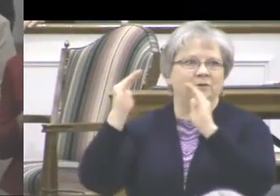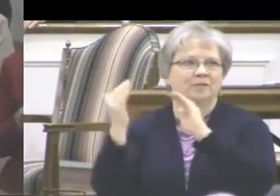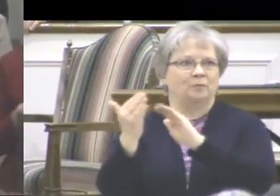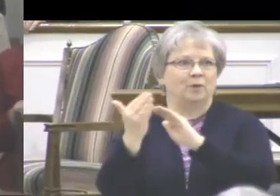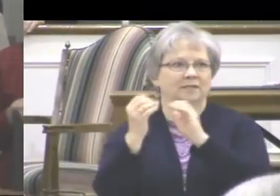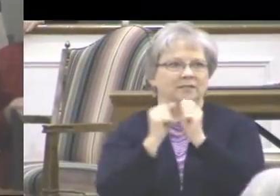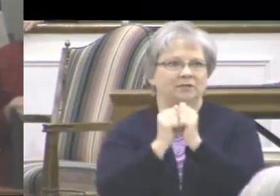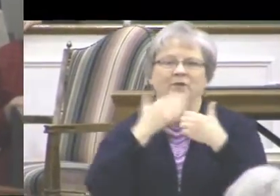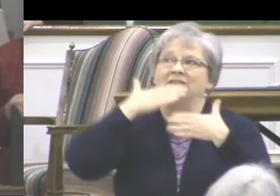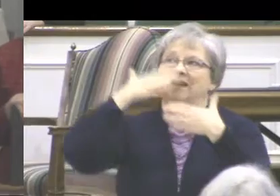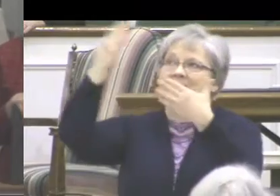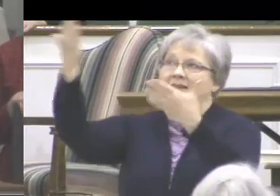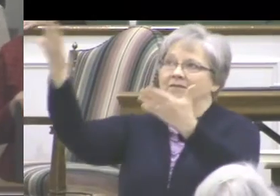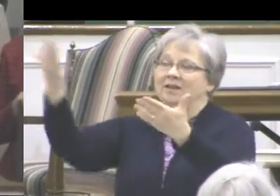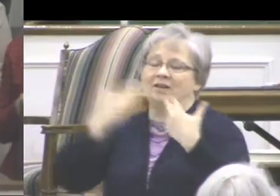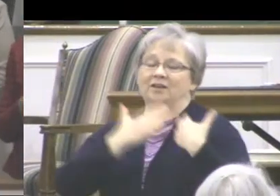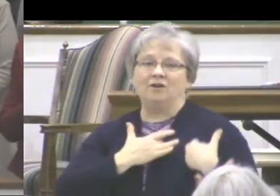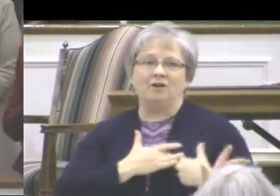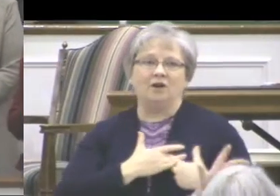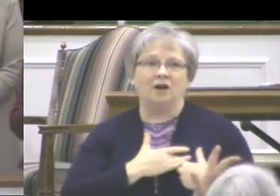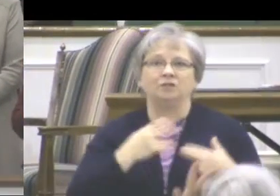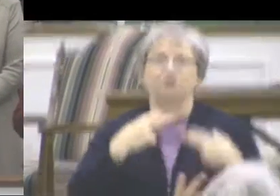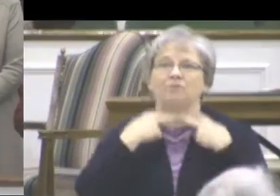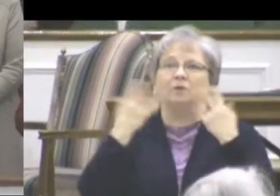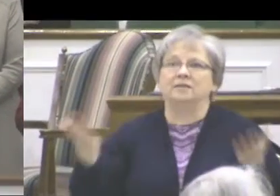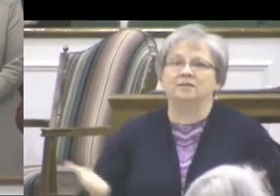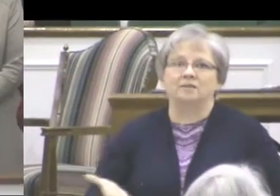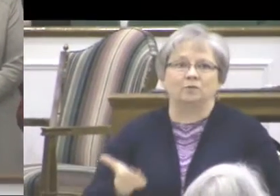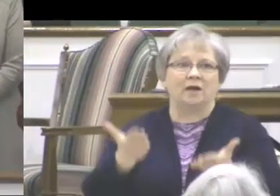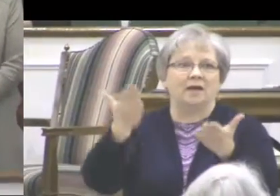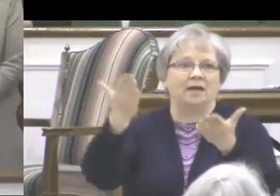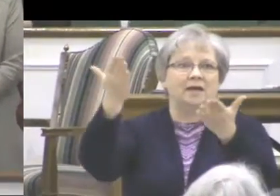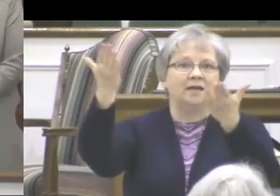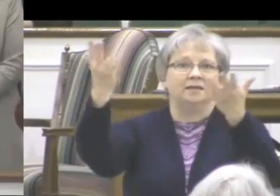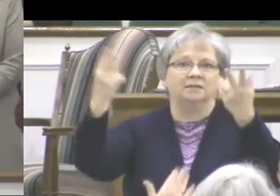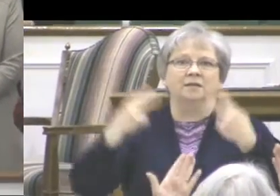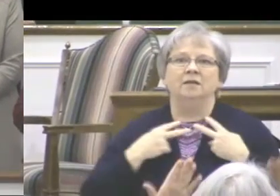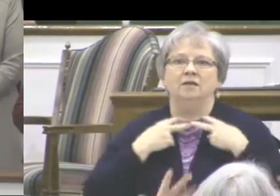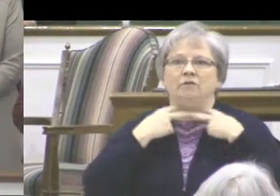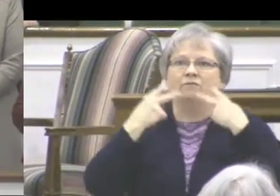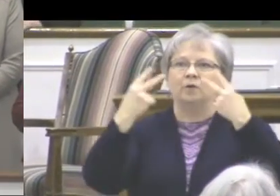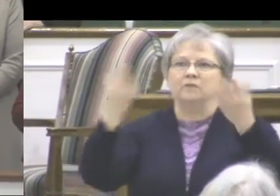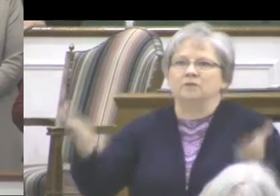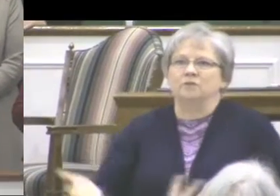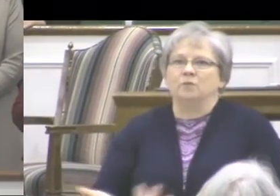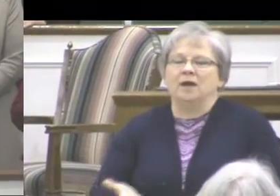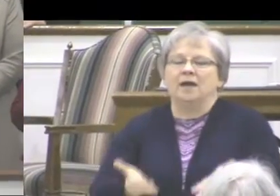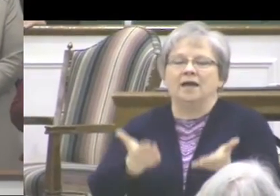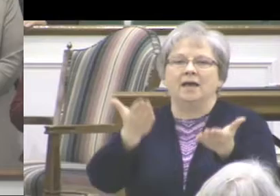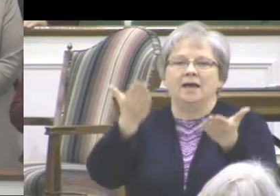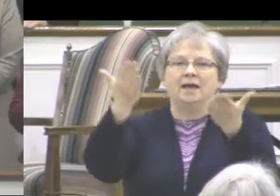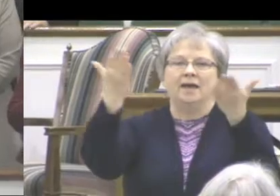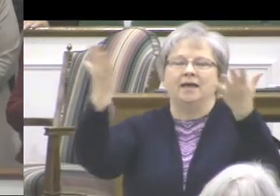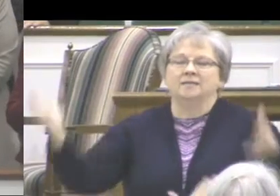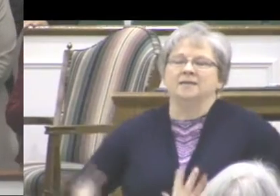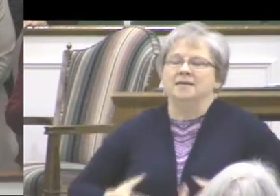praise. Come to his presence with thanksgiving in your heart, your voices raise, your